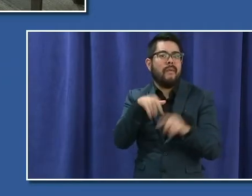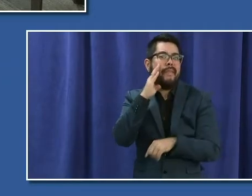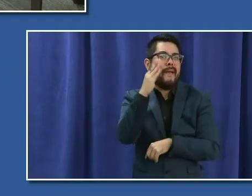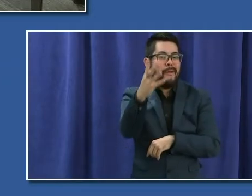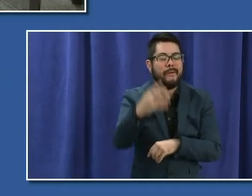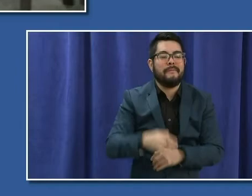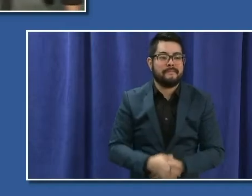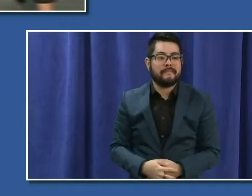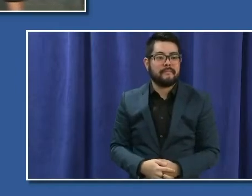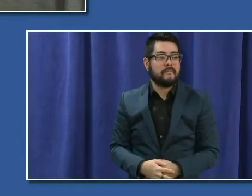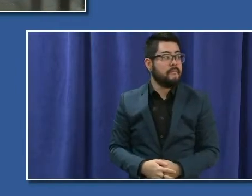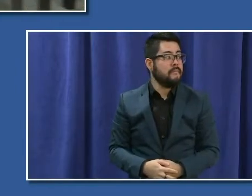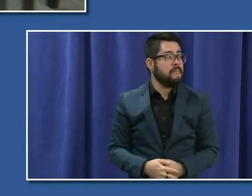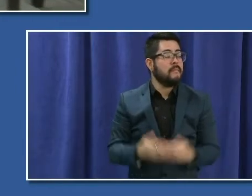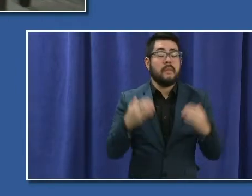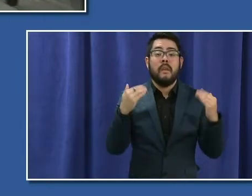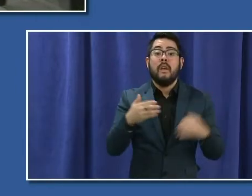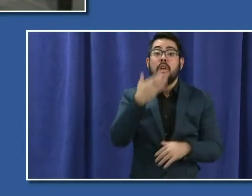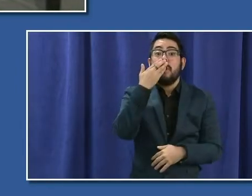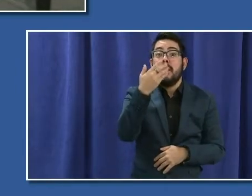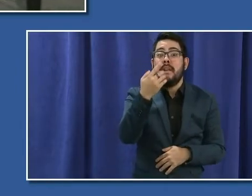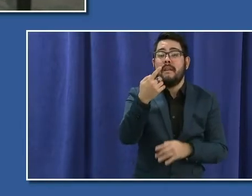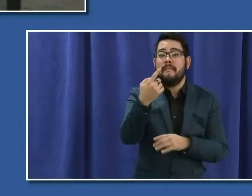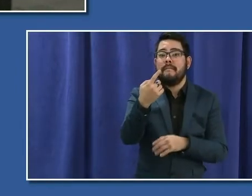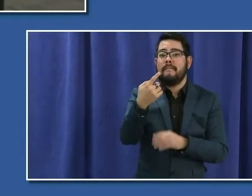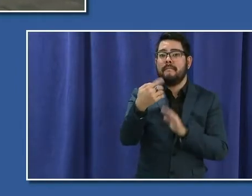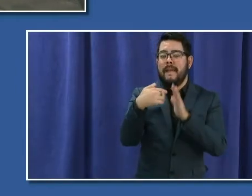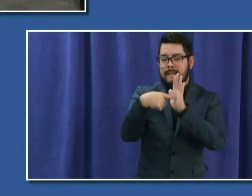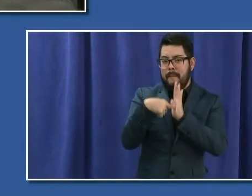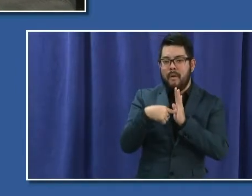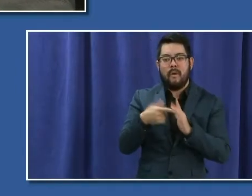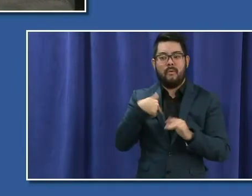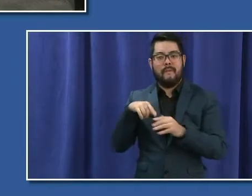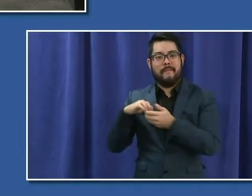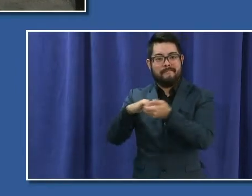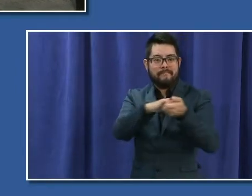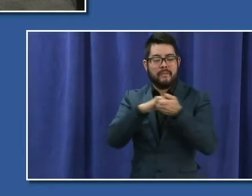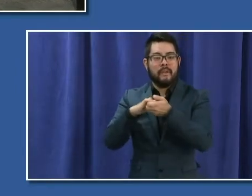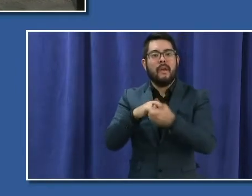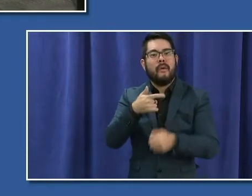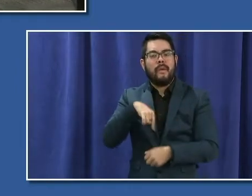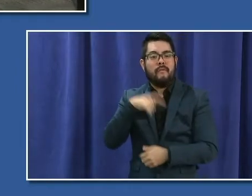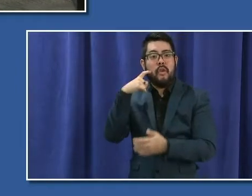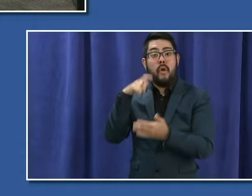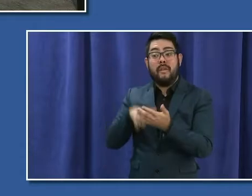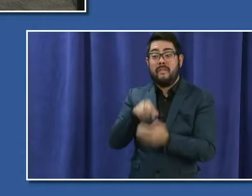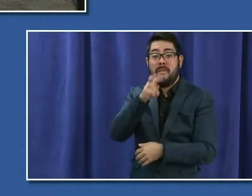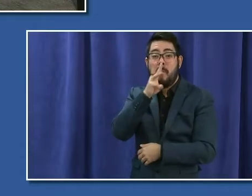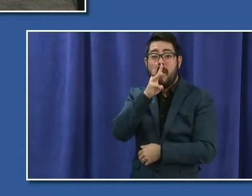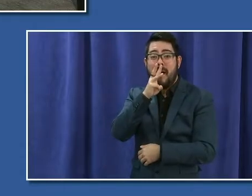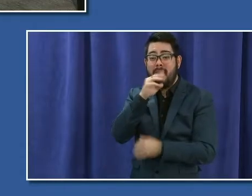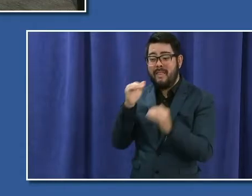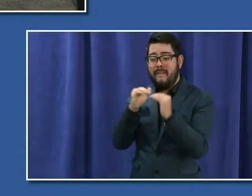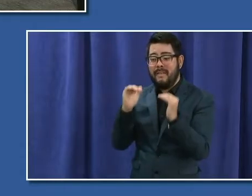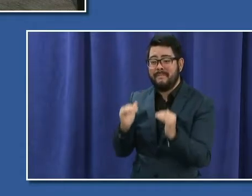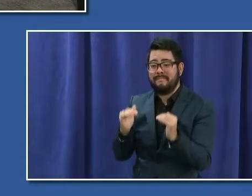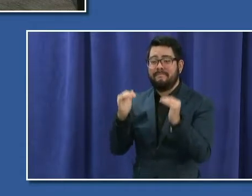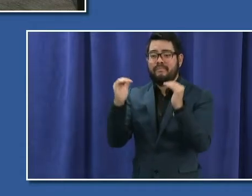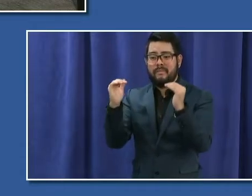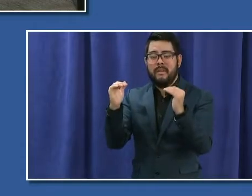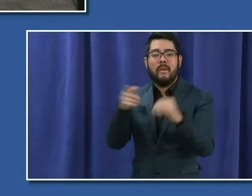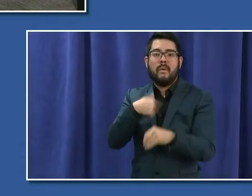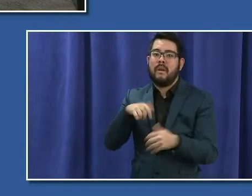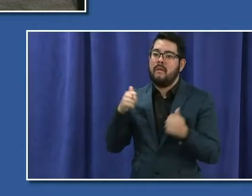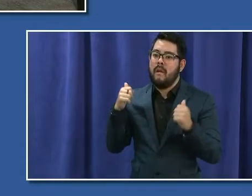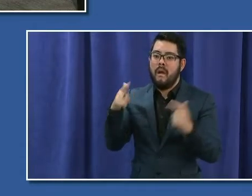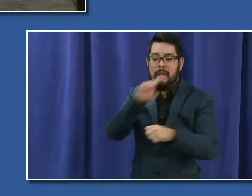could add, this is a great example of where we all collaborate. We've all seen the lake level manholes come up, and it's all hands on deck. We're